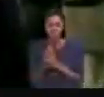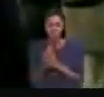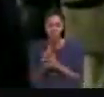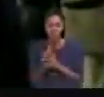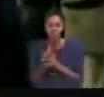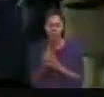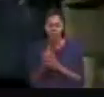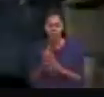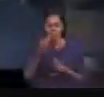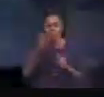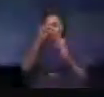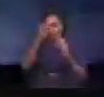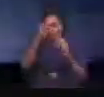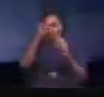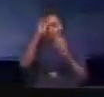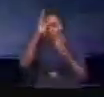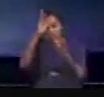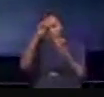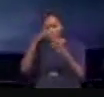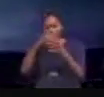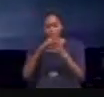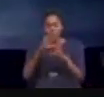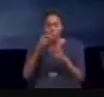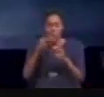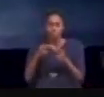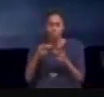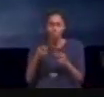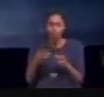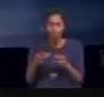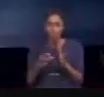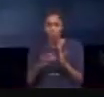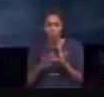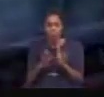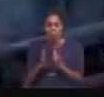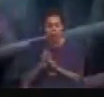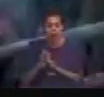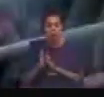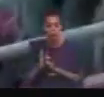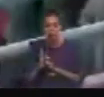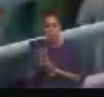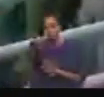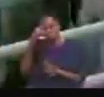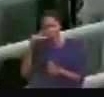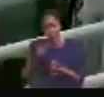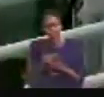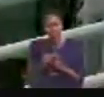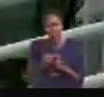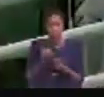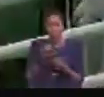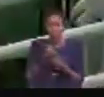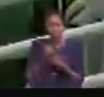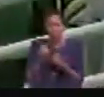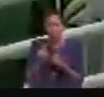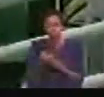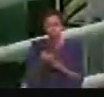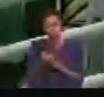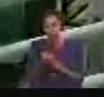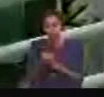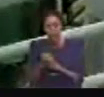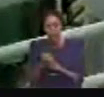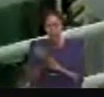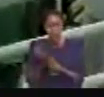Father, we speak in the name of Jesus over every situation. Speak